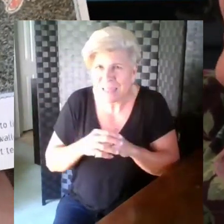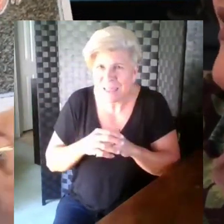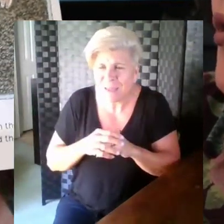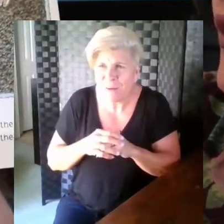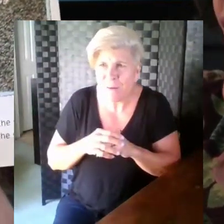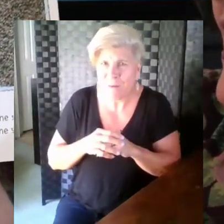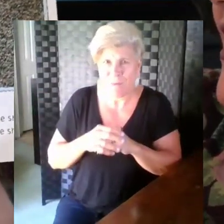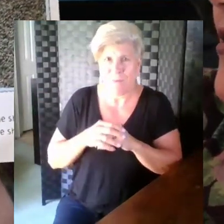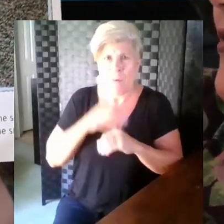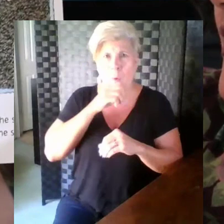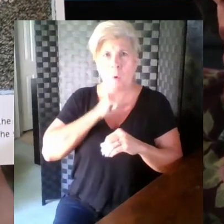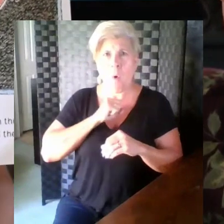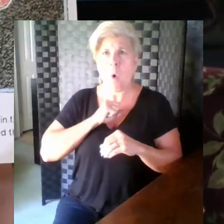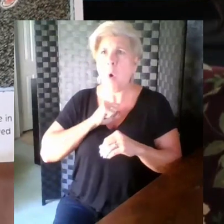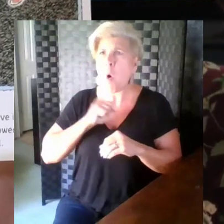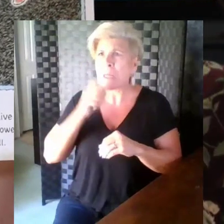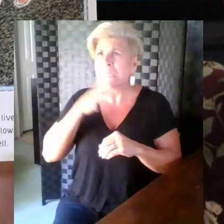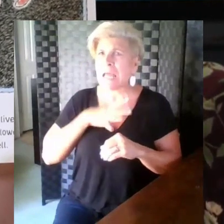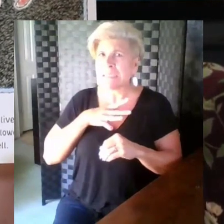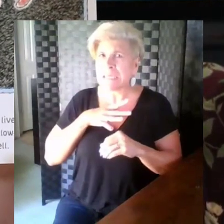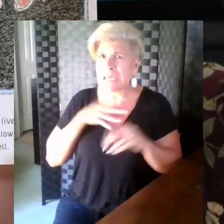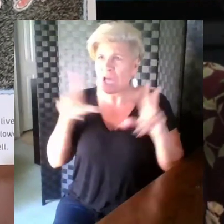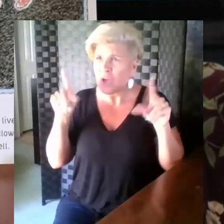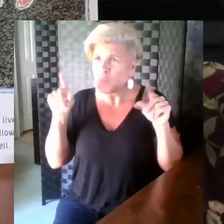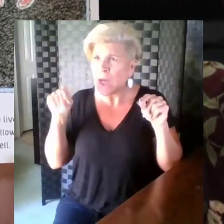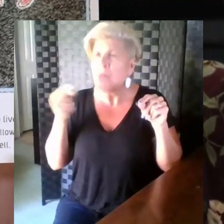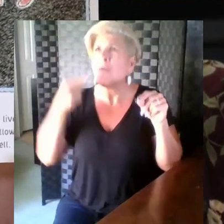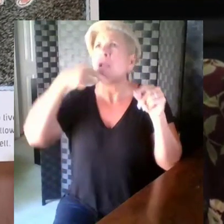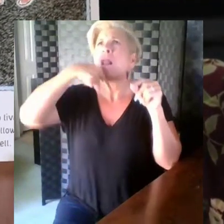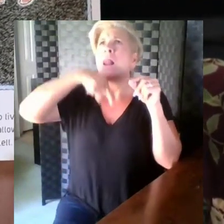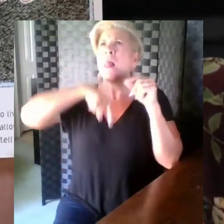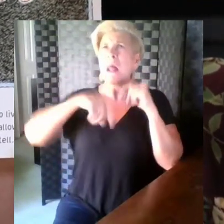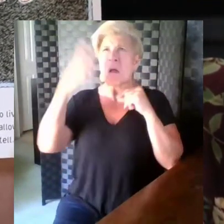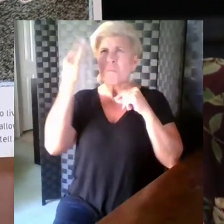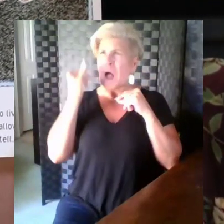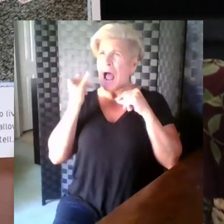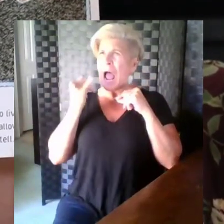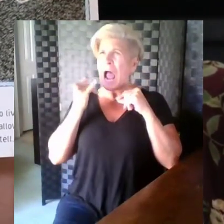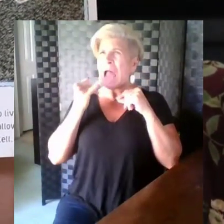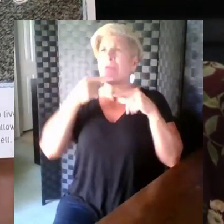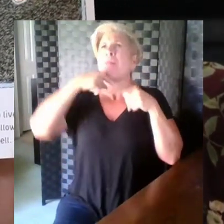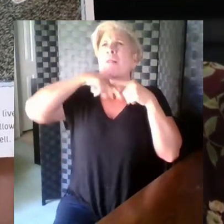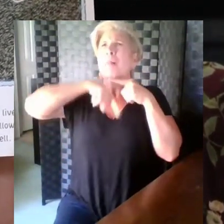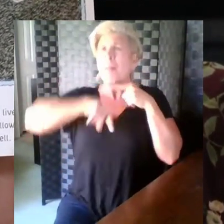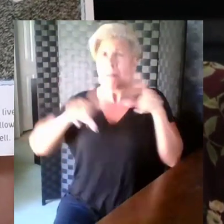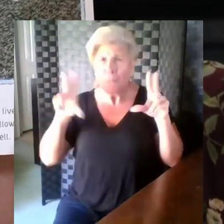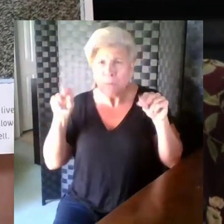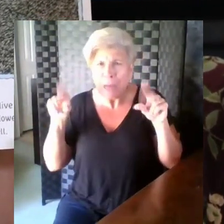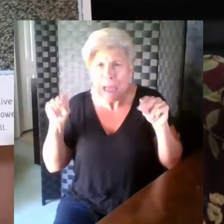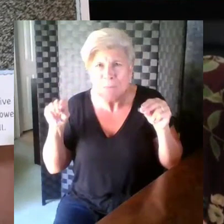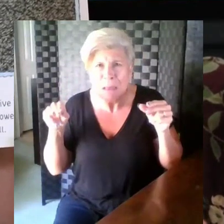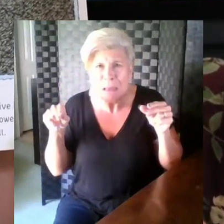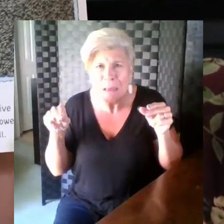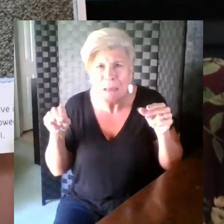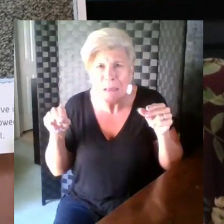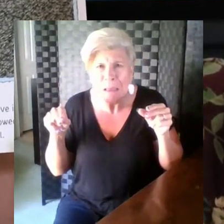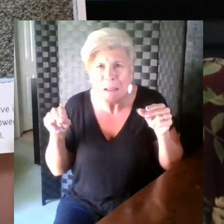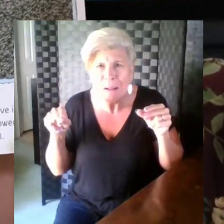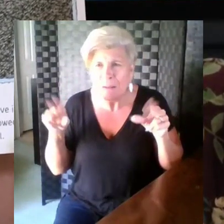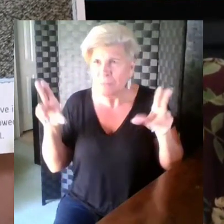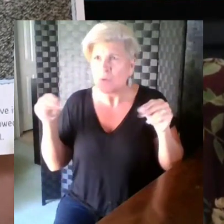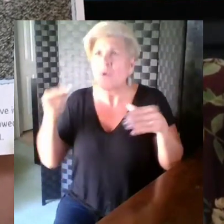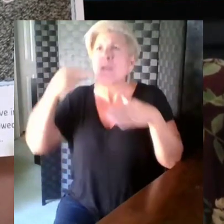There was an old lady who swallowed a crab. Why did she grab that crawling crab? She swallowed